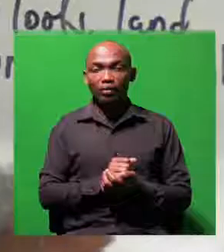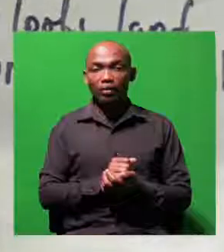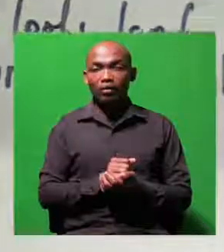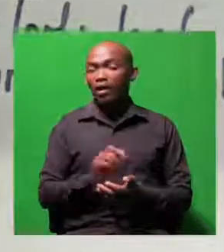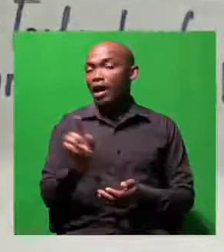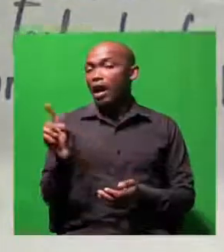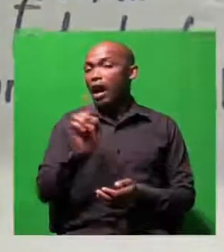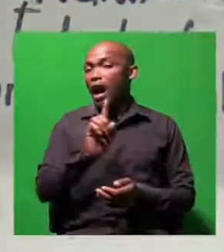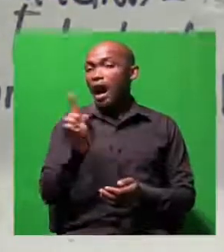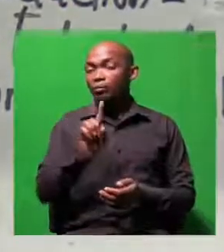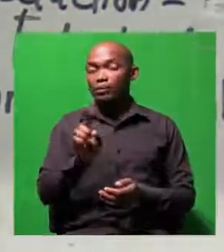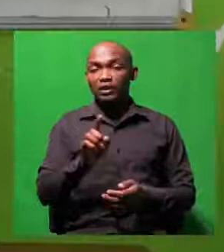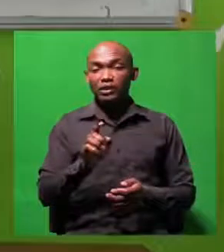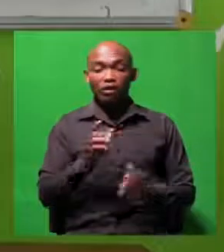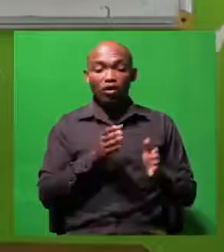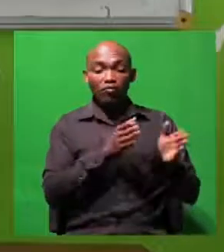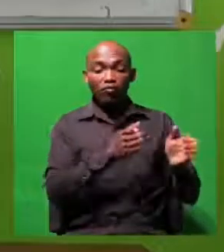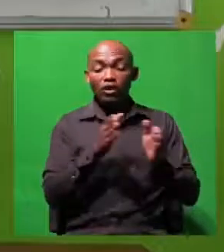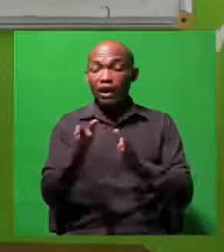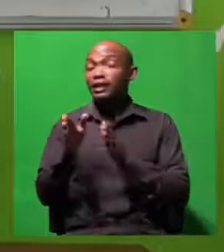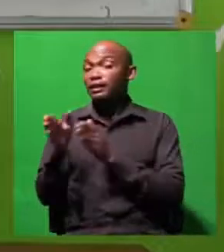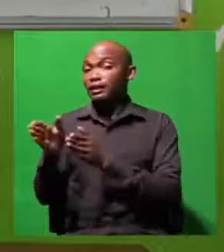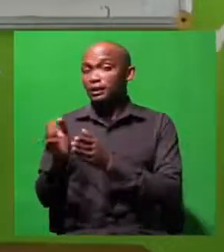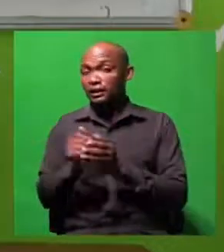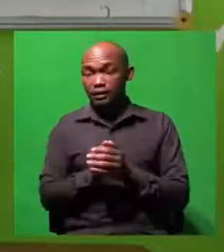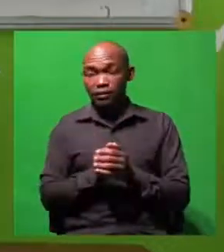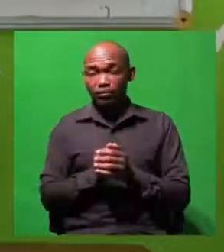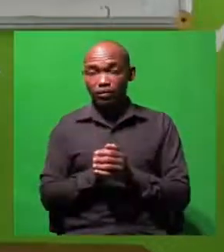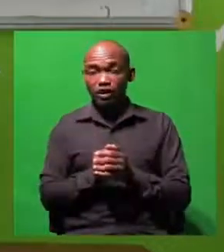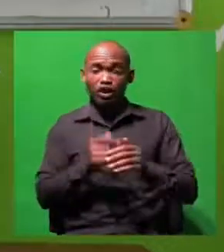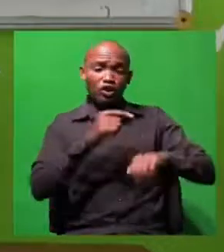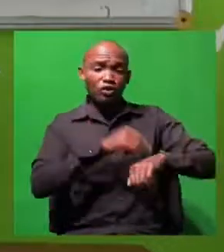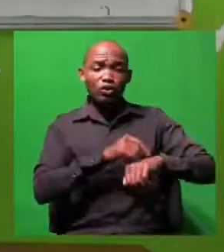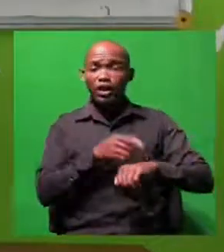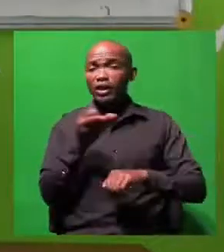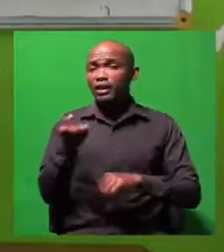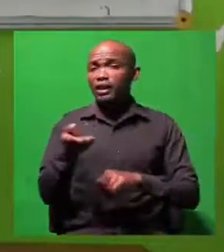Absence of what? Of classes.